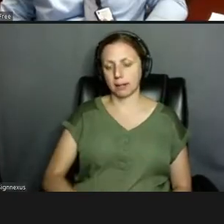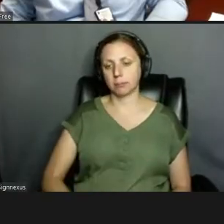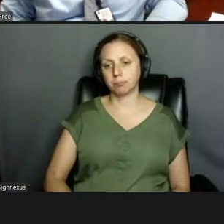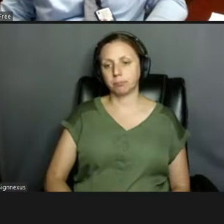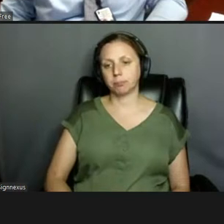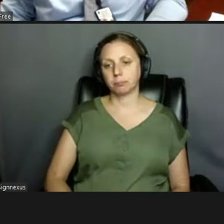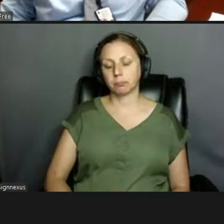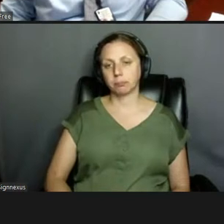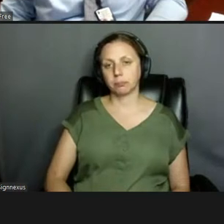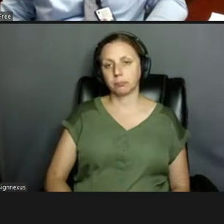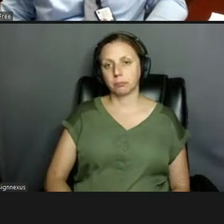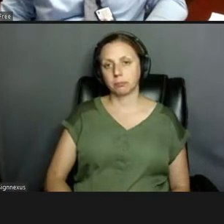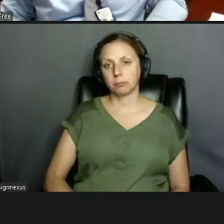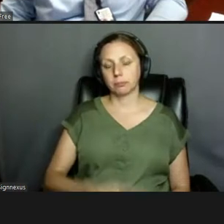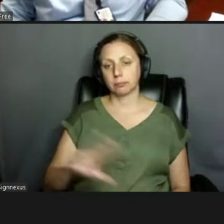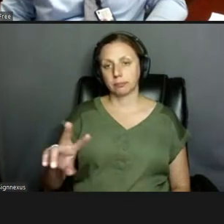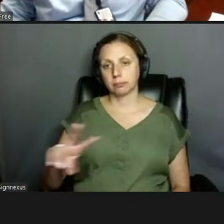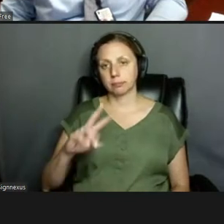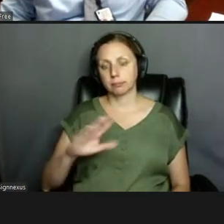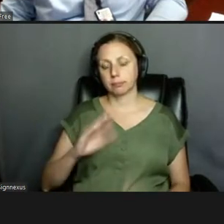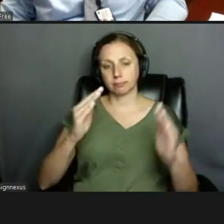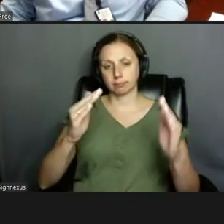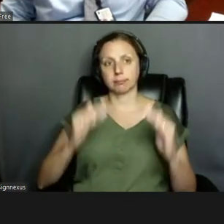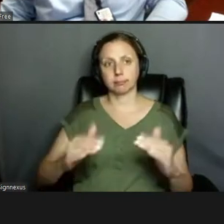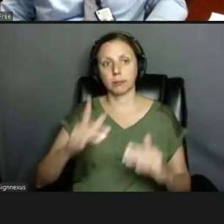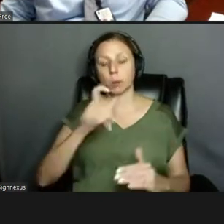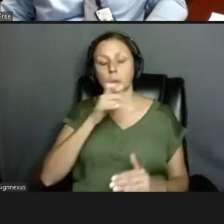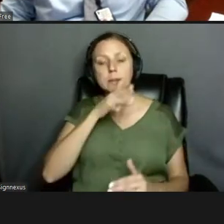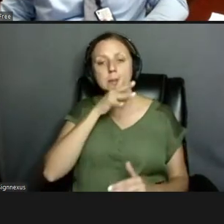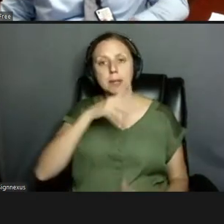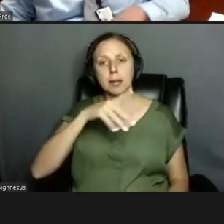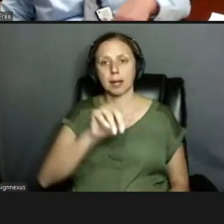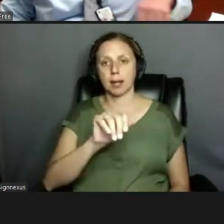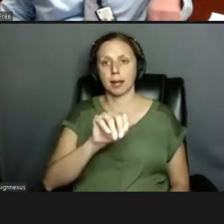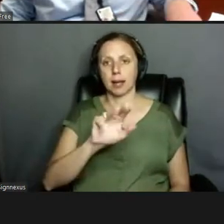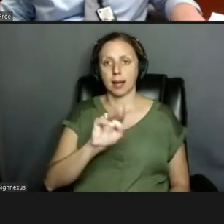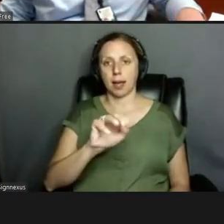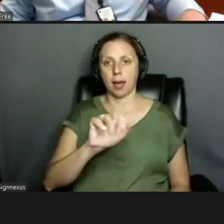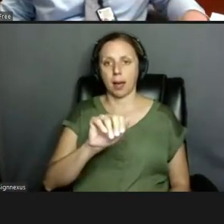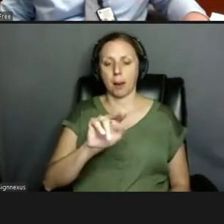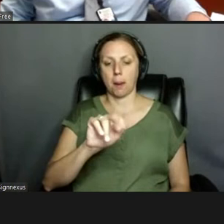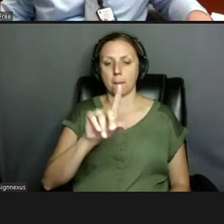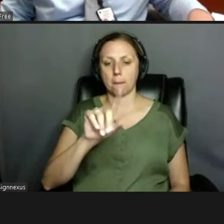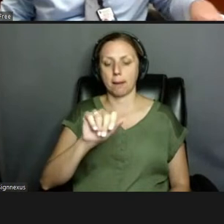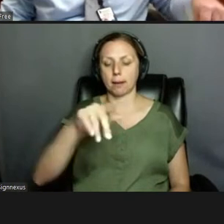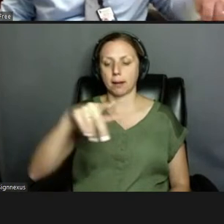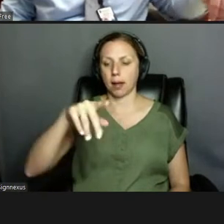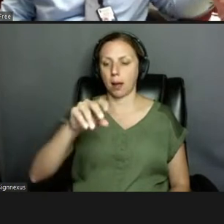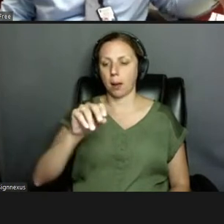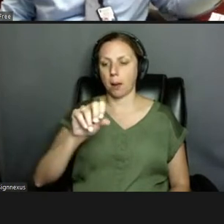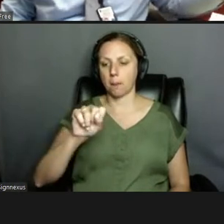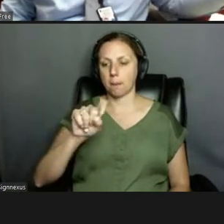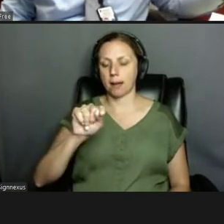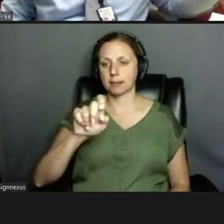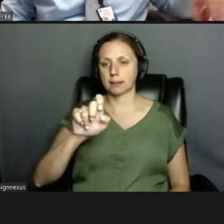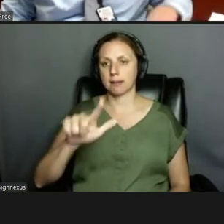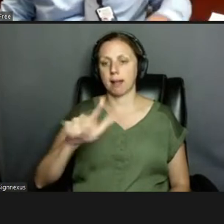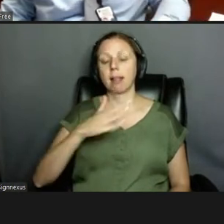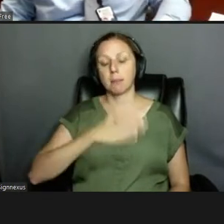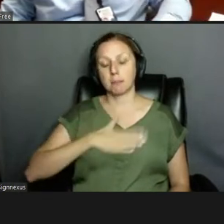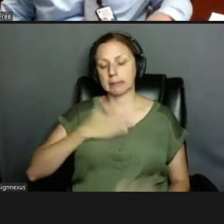Okay, so then we have Amanda Postel. So please feel free to